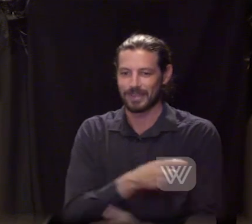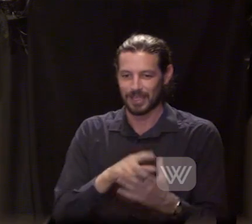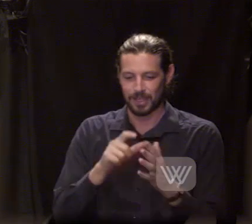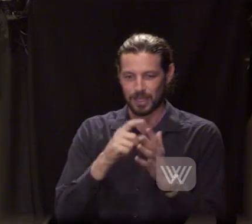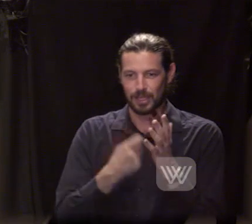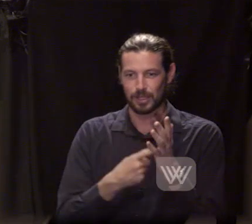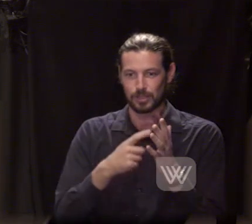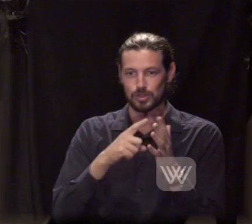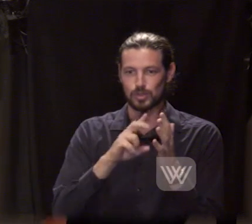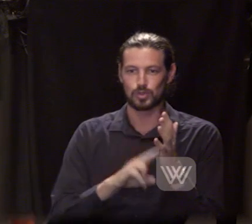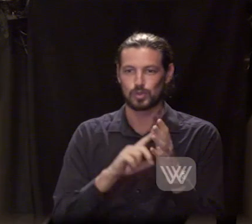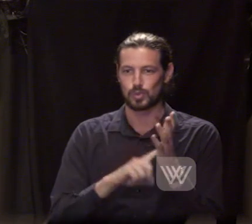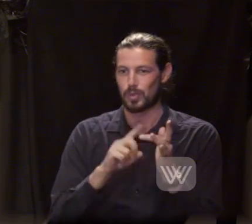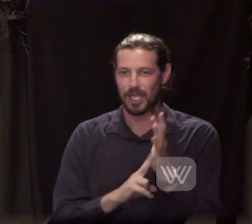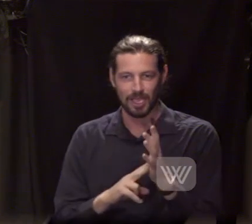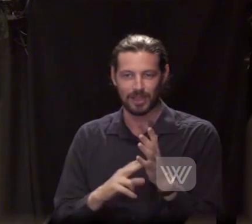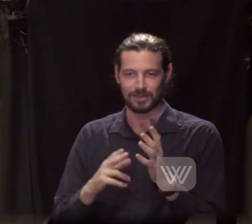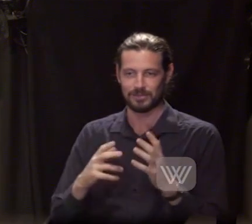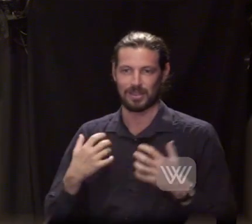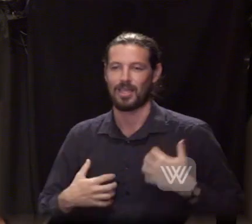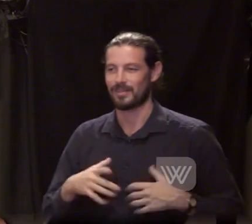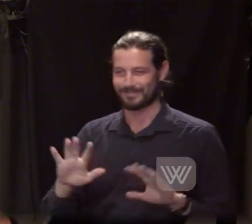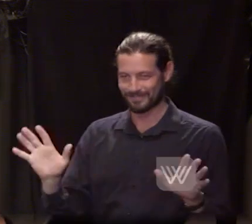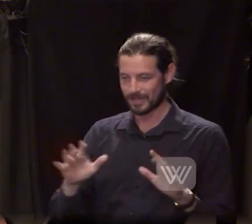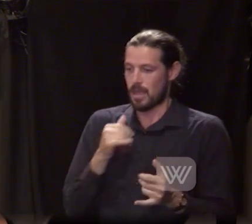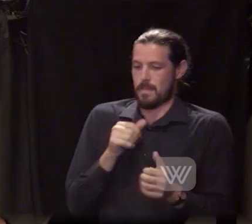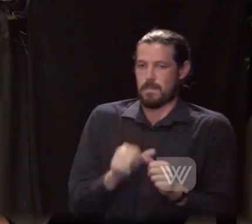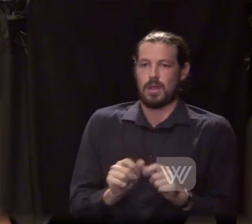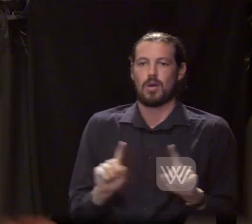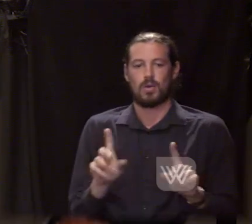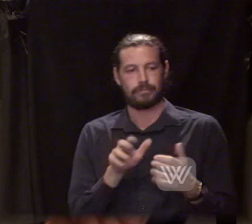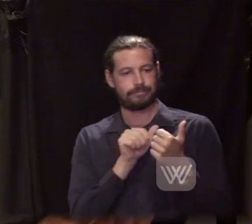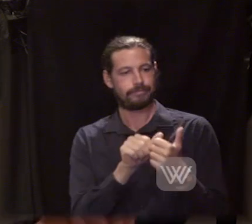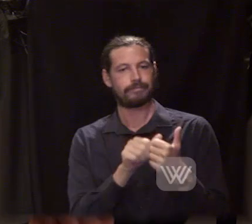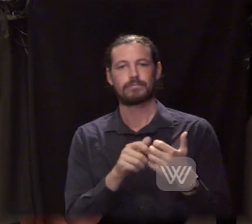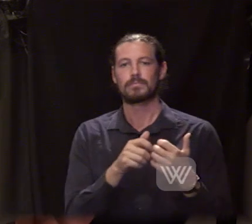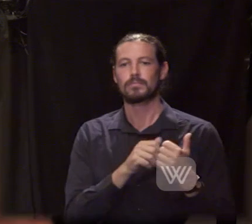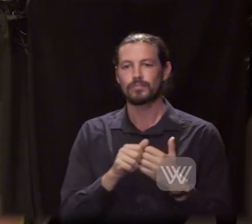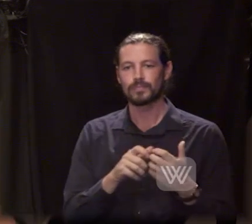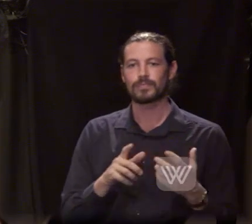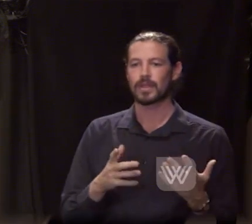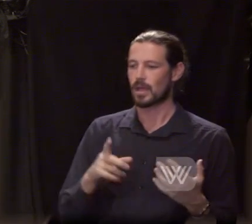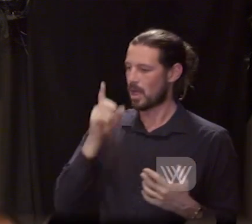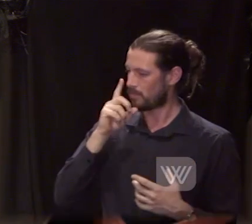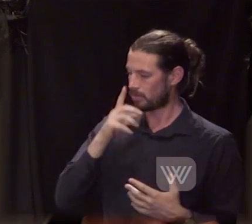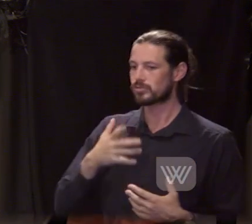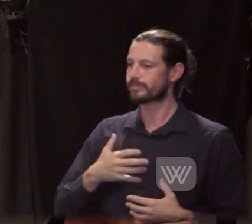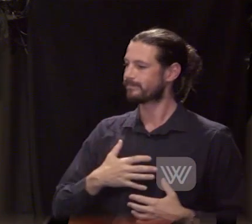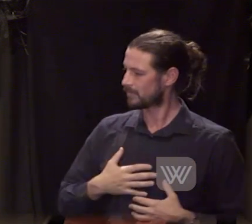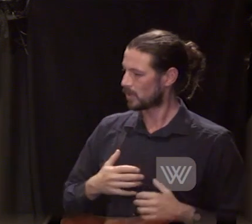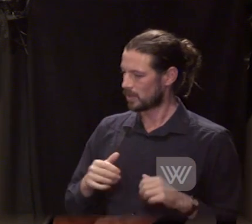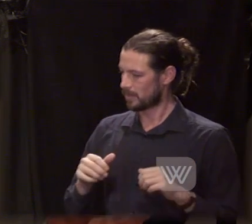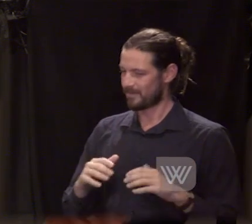best at everything. They're looking for more collaborative workers and people that are okay with, checking their ego at the door and saying, this is what's best for the